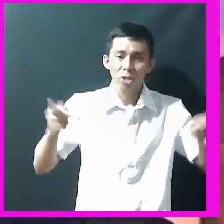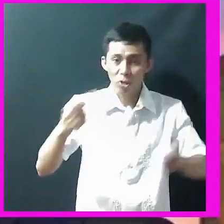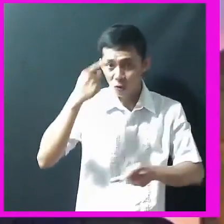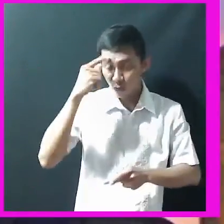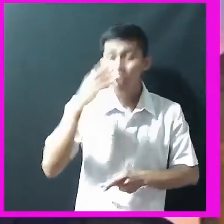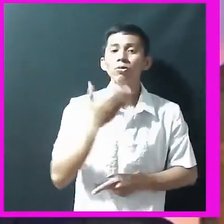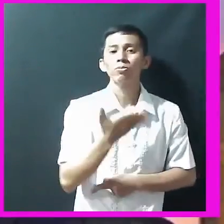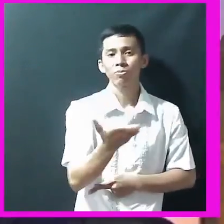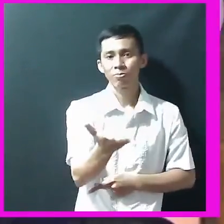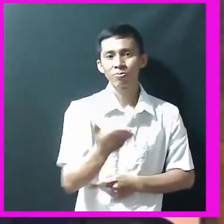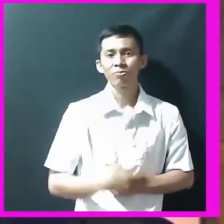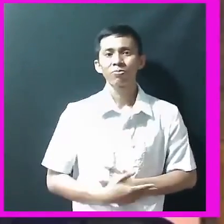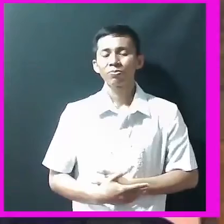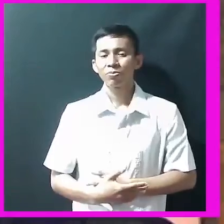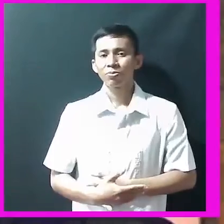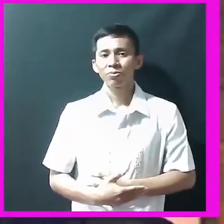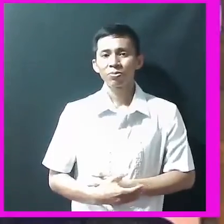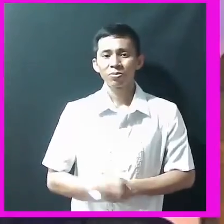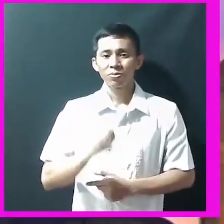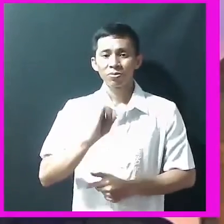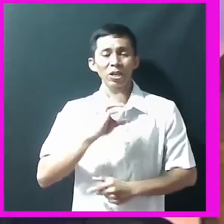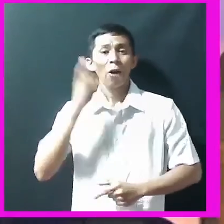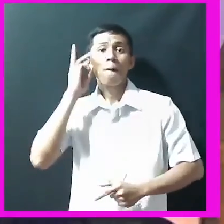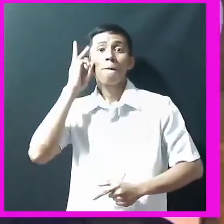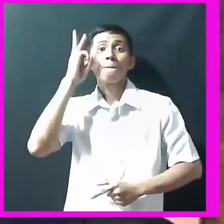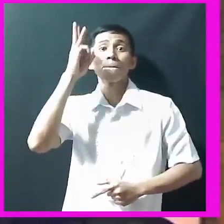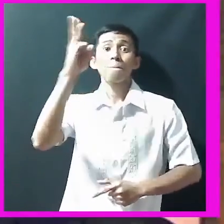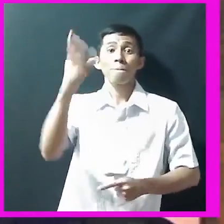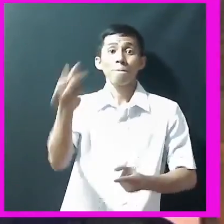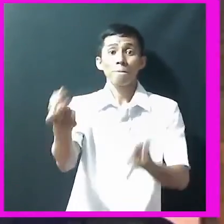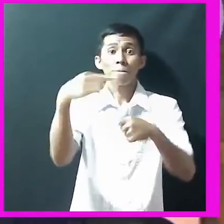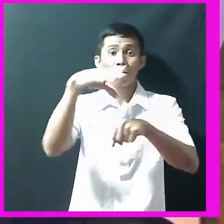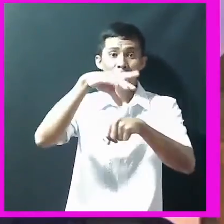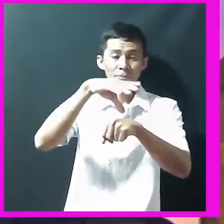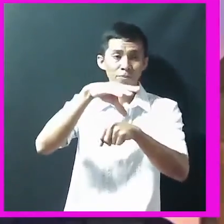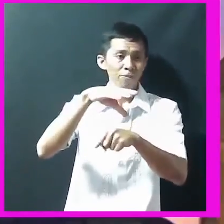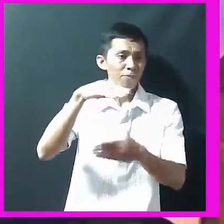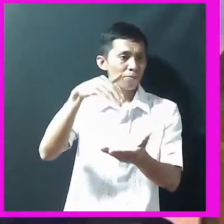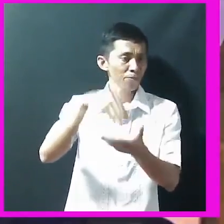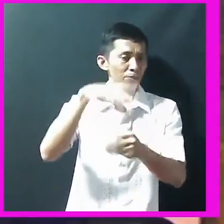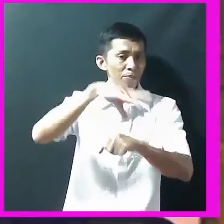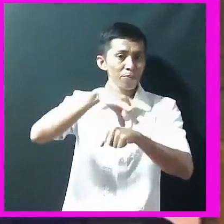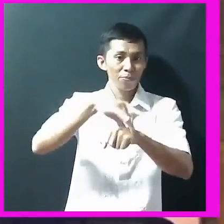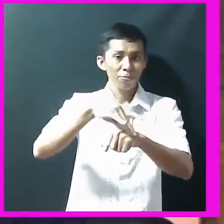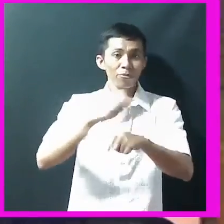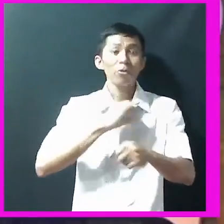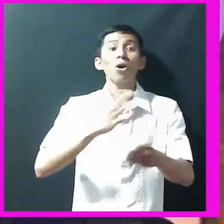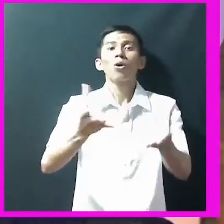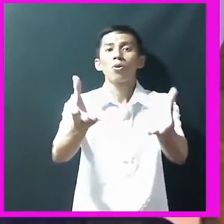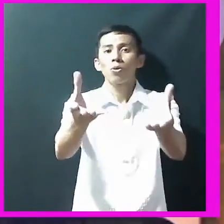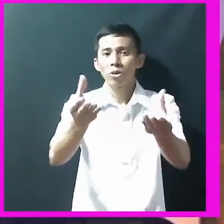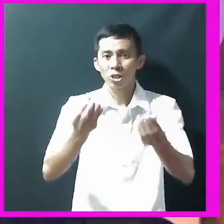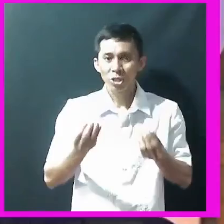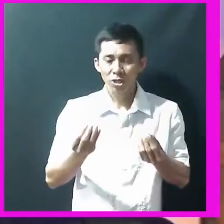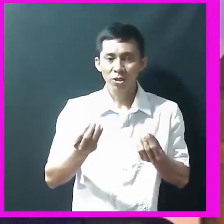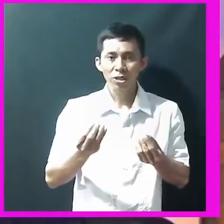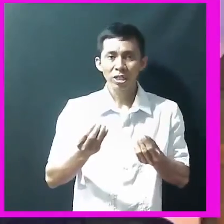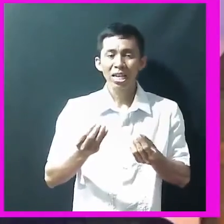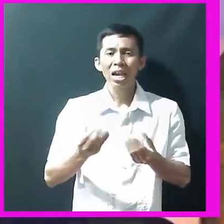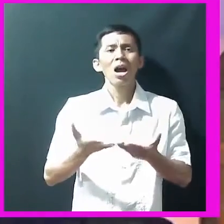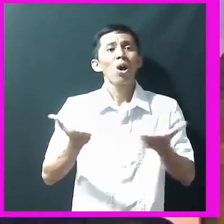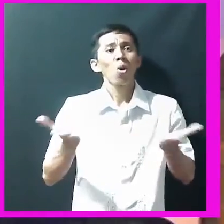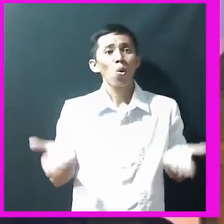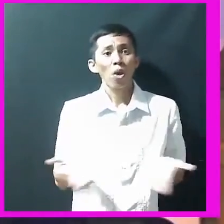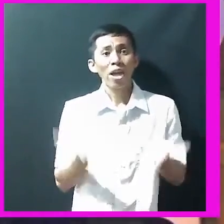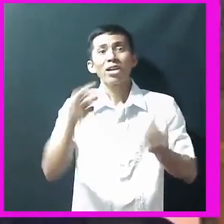you. I will come again and receive you unto myself, and that where